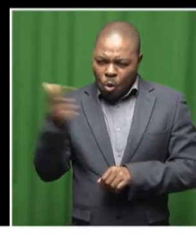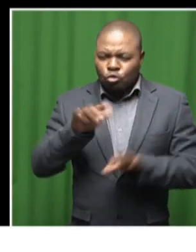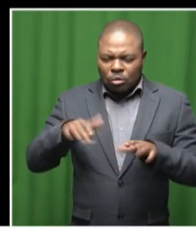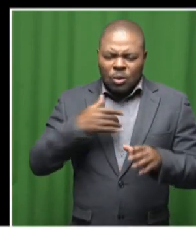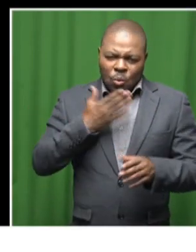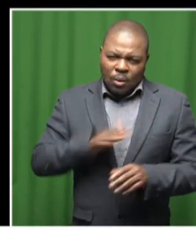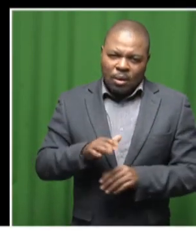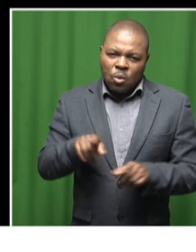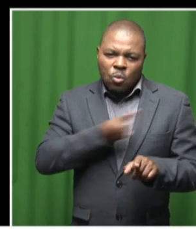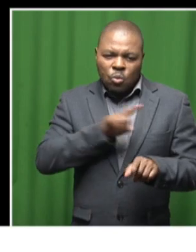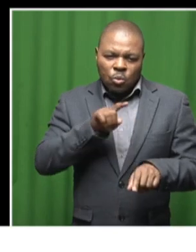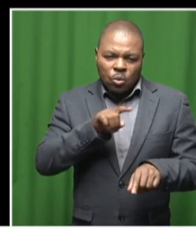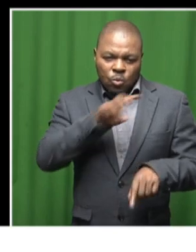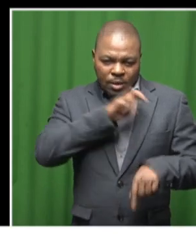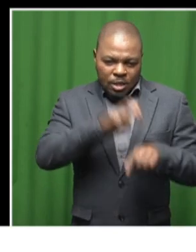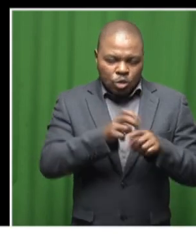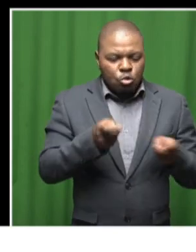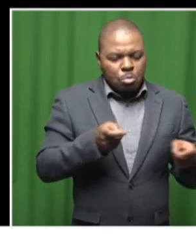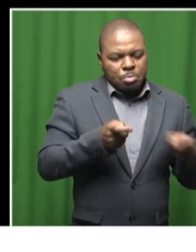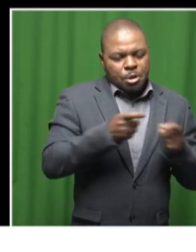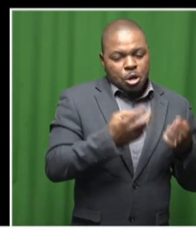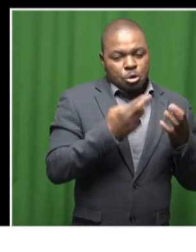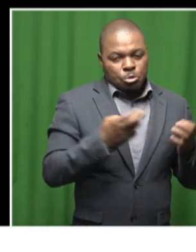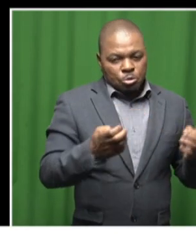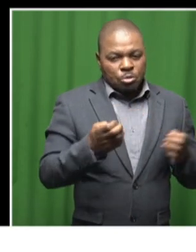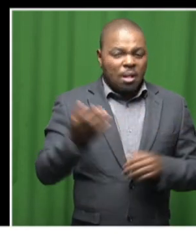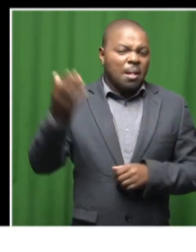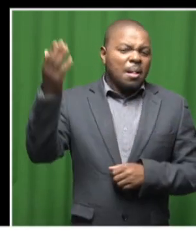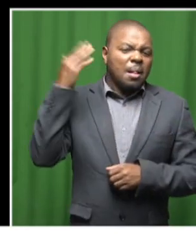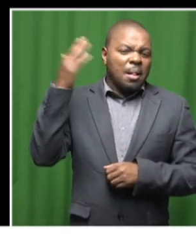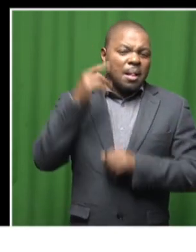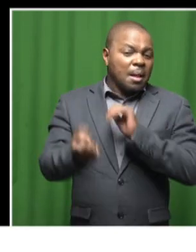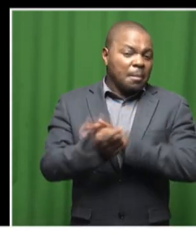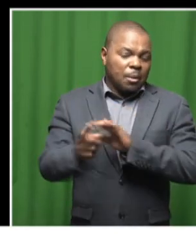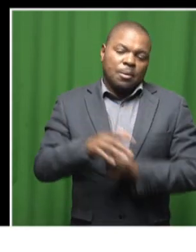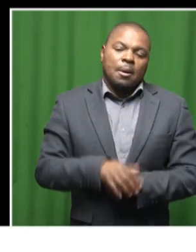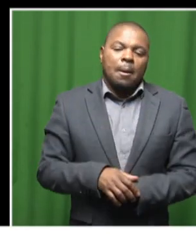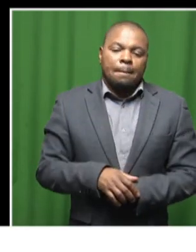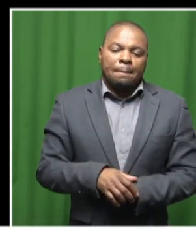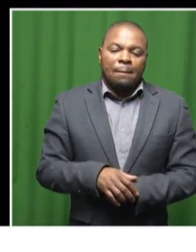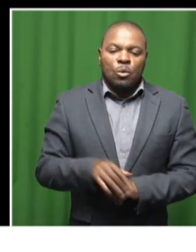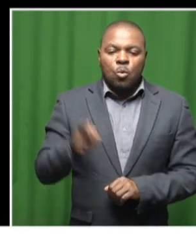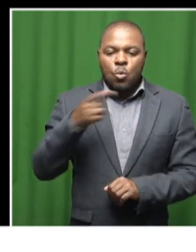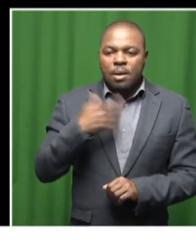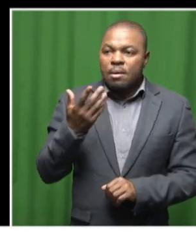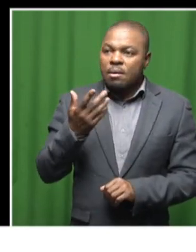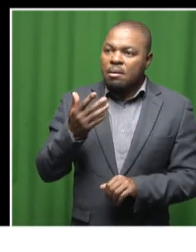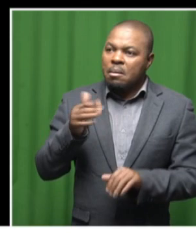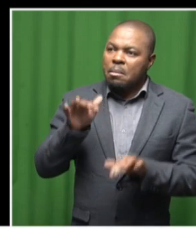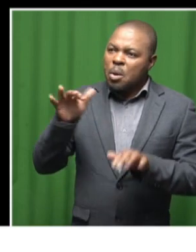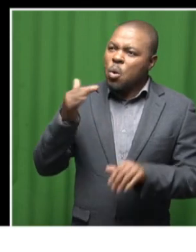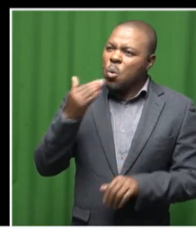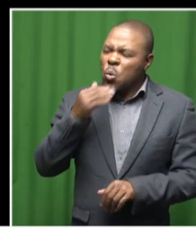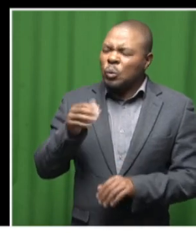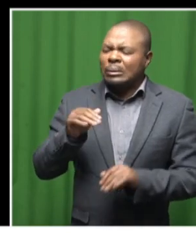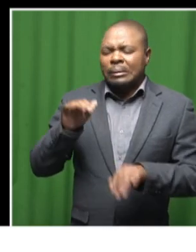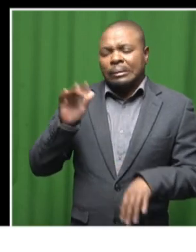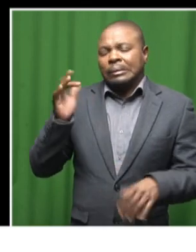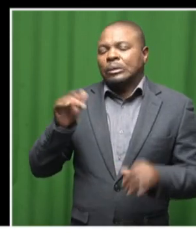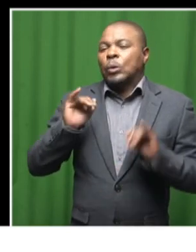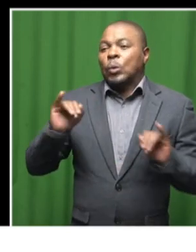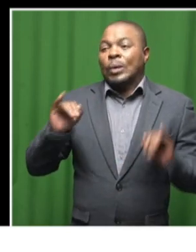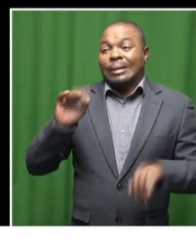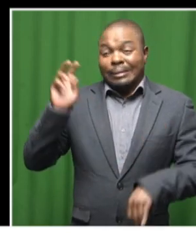I mean, we need to manage the resources. So what has happened in the past is you would be able to cater for those that are most in need. But